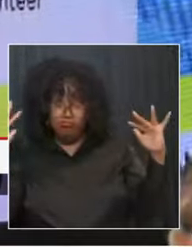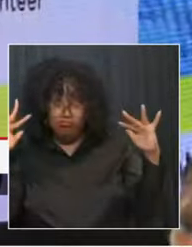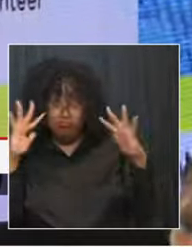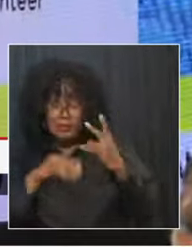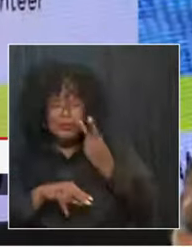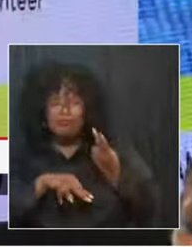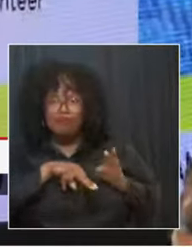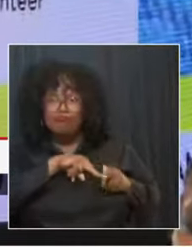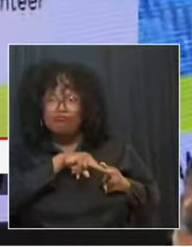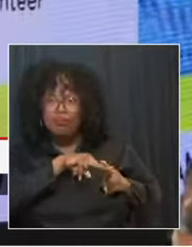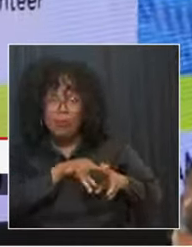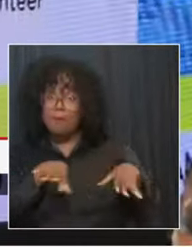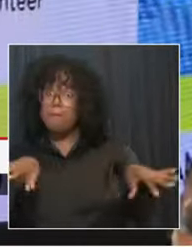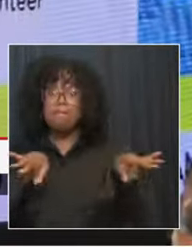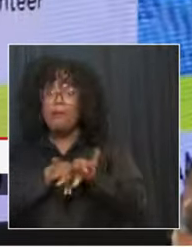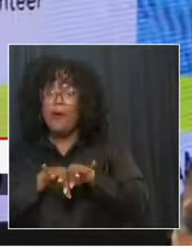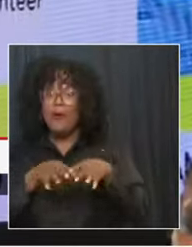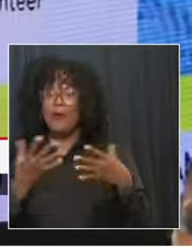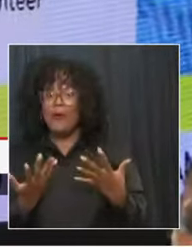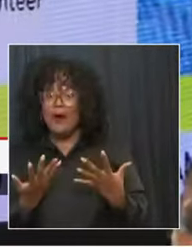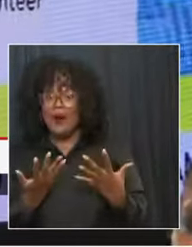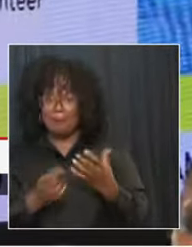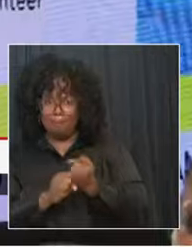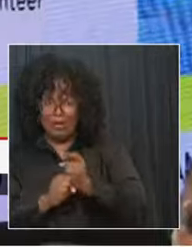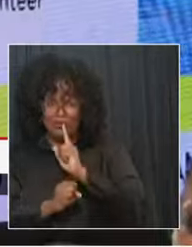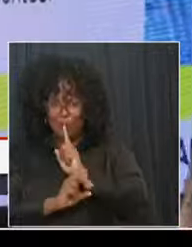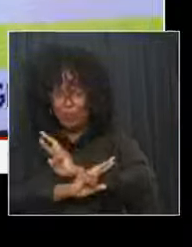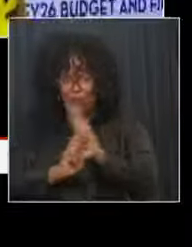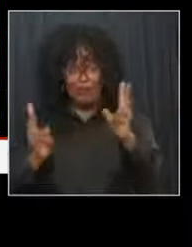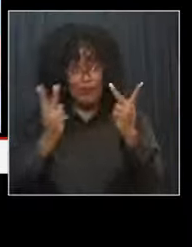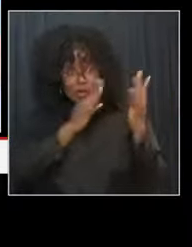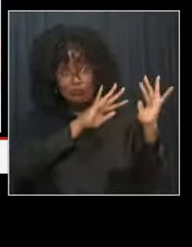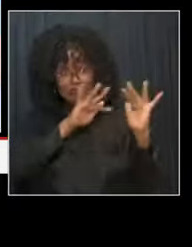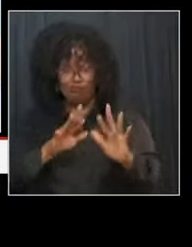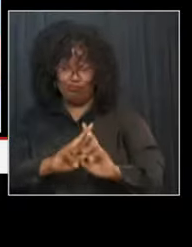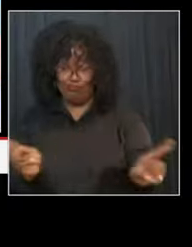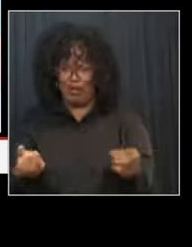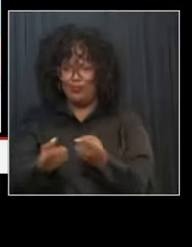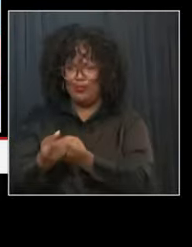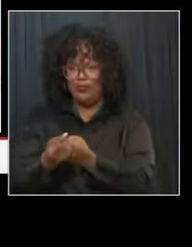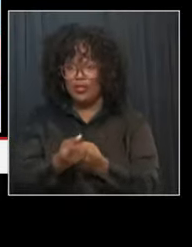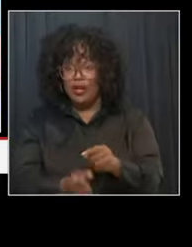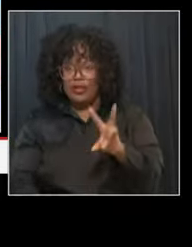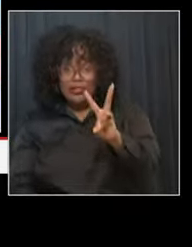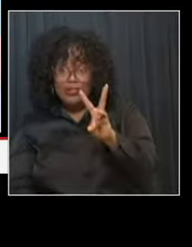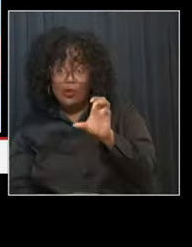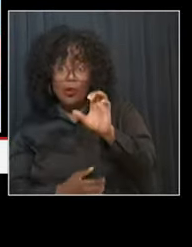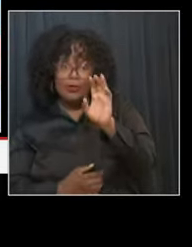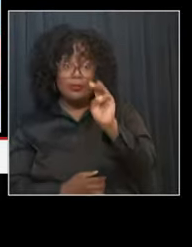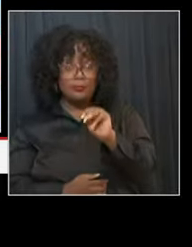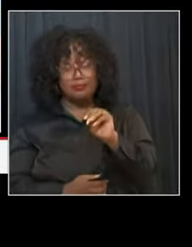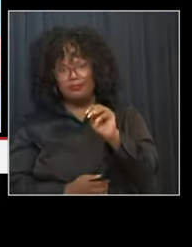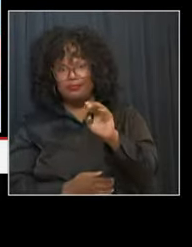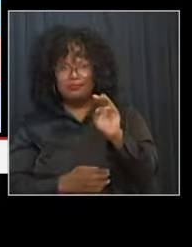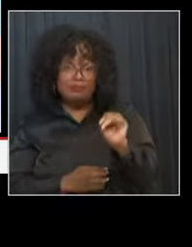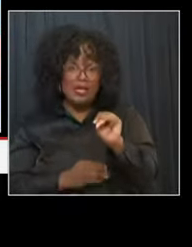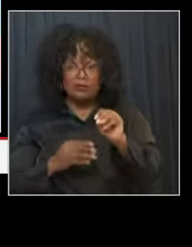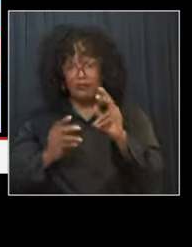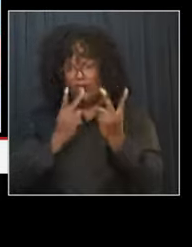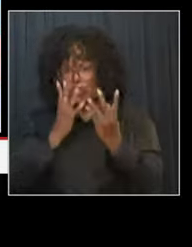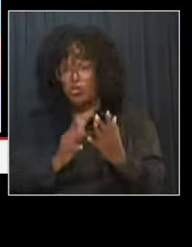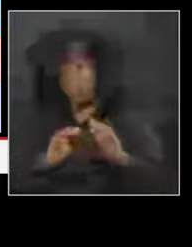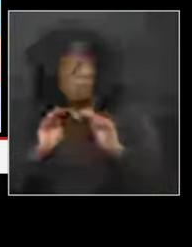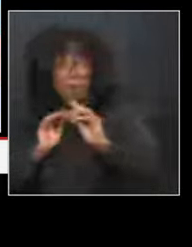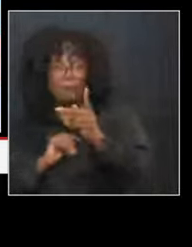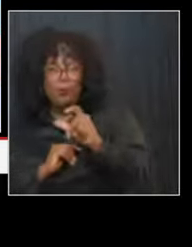are accommodating them. We've had 600,000 visitors to our pools, and so with that, we recognize the